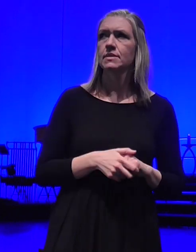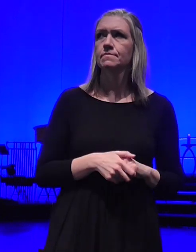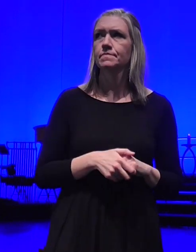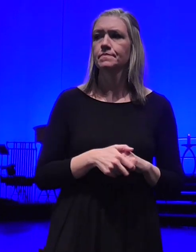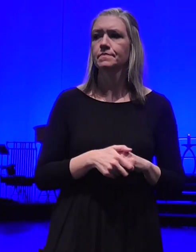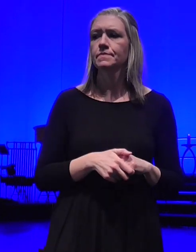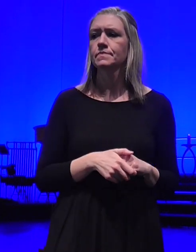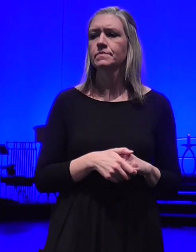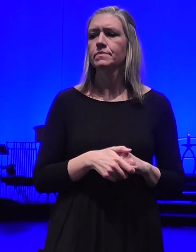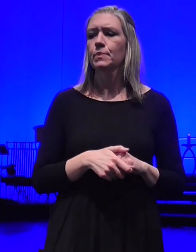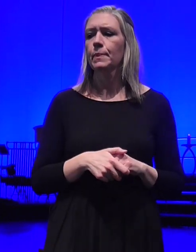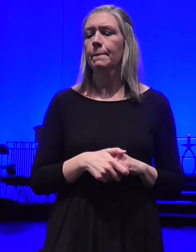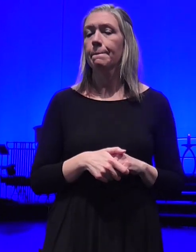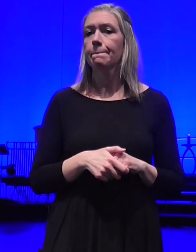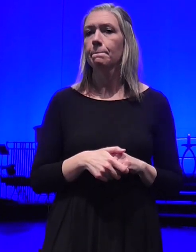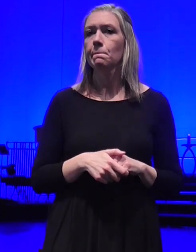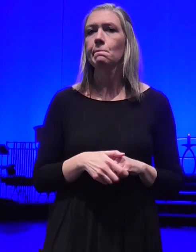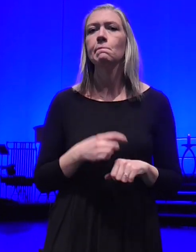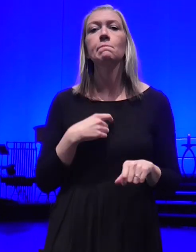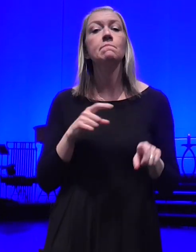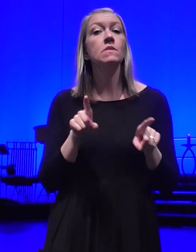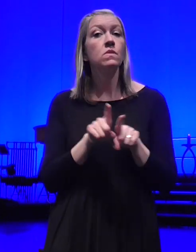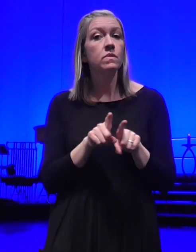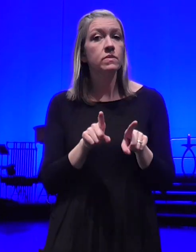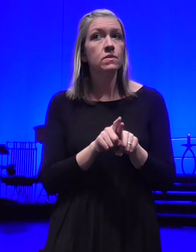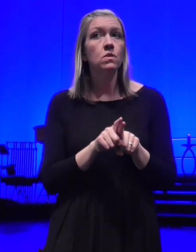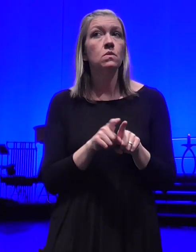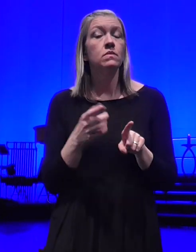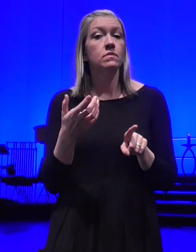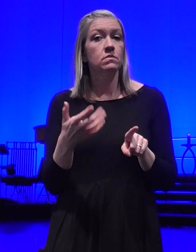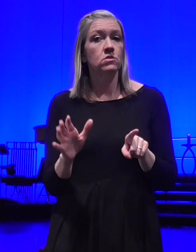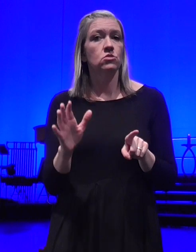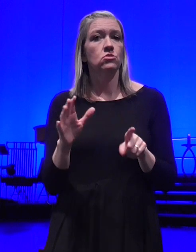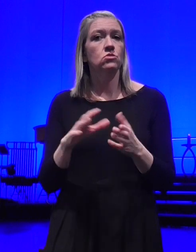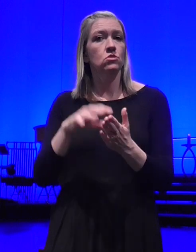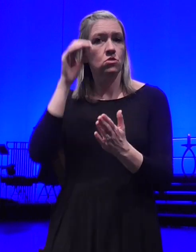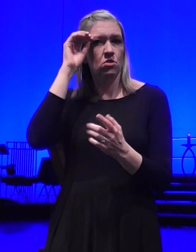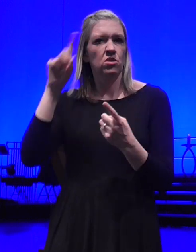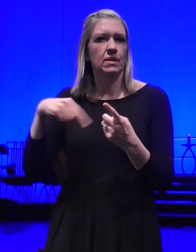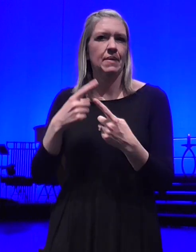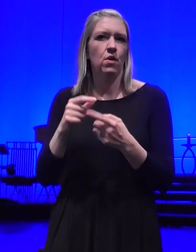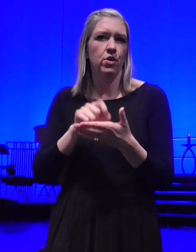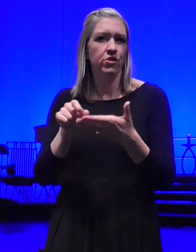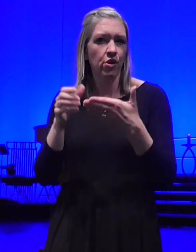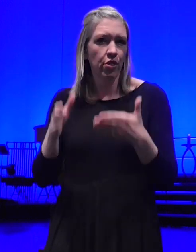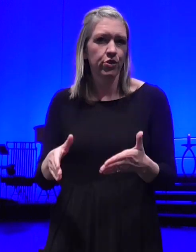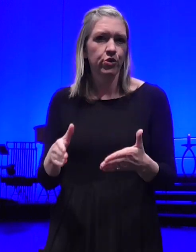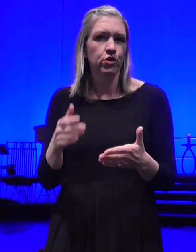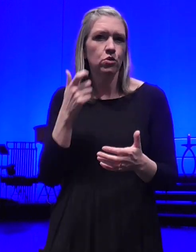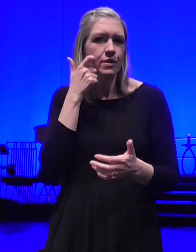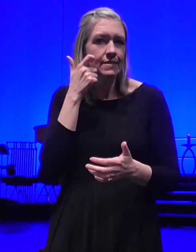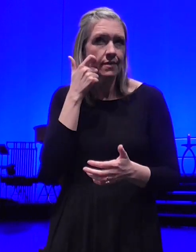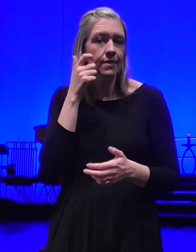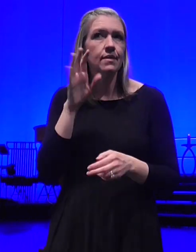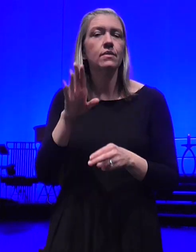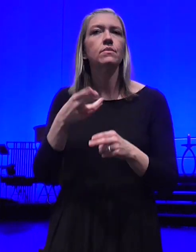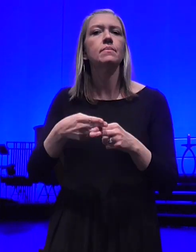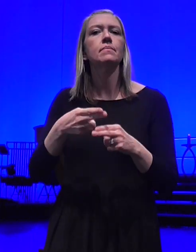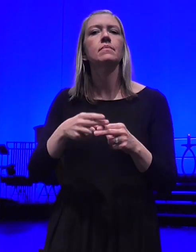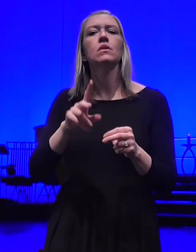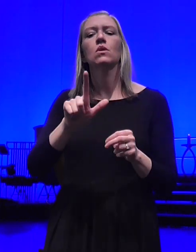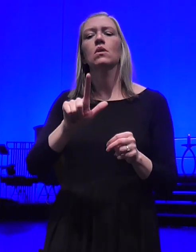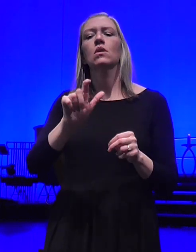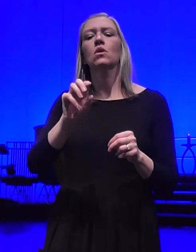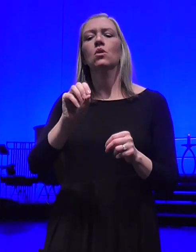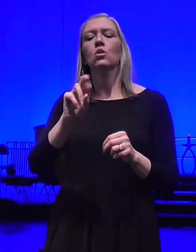I also have been introduced to an author recently whose name is